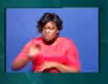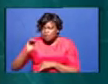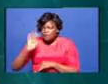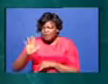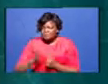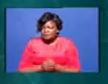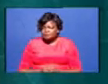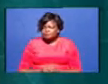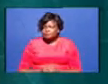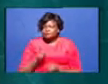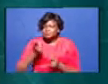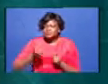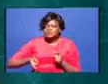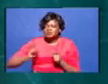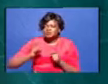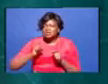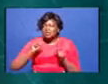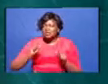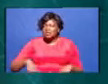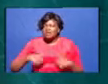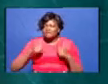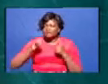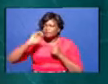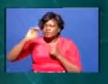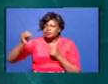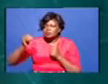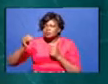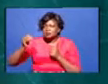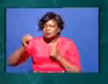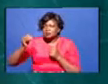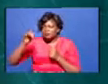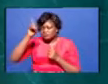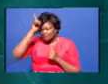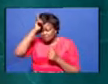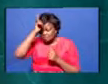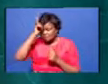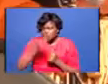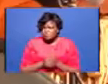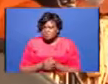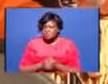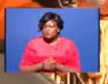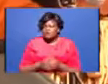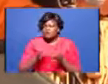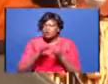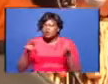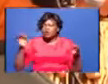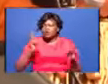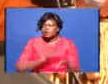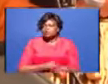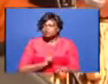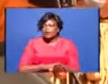it increases the life of the town, of the village, for a very, very long time.